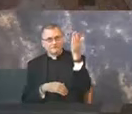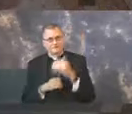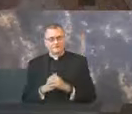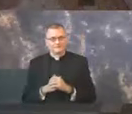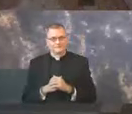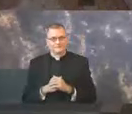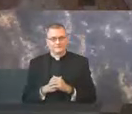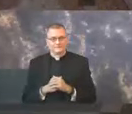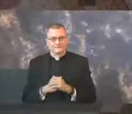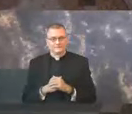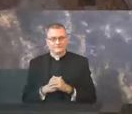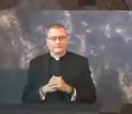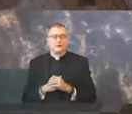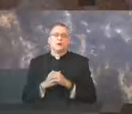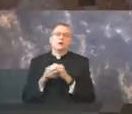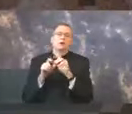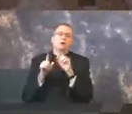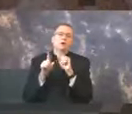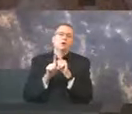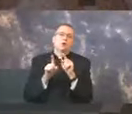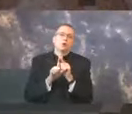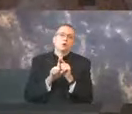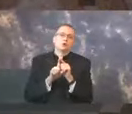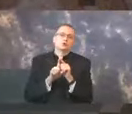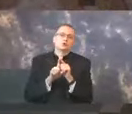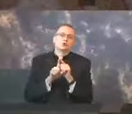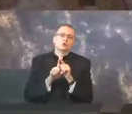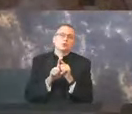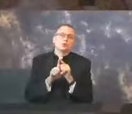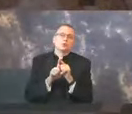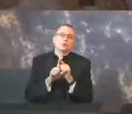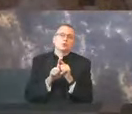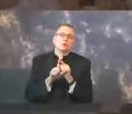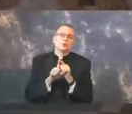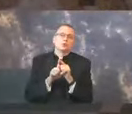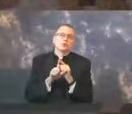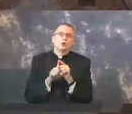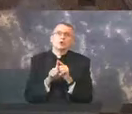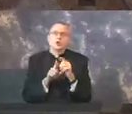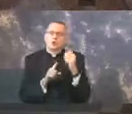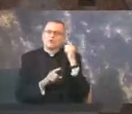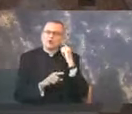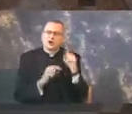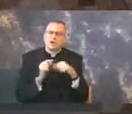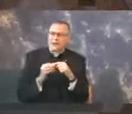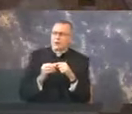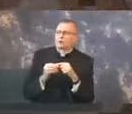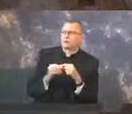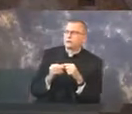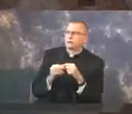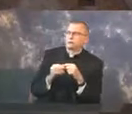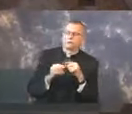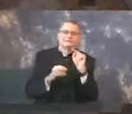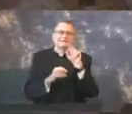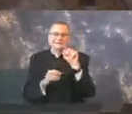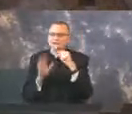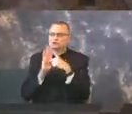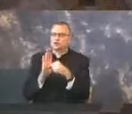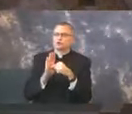We, of course, also follow daily, maybe even too closely, all of the earthly discussions about vaccines, about bending curves and